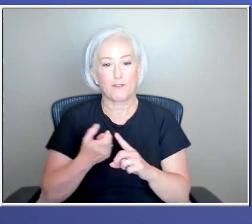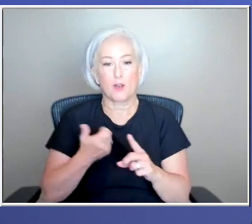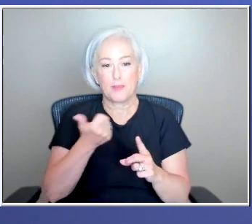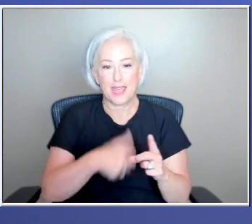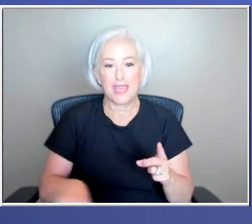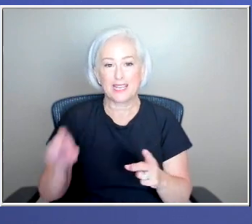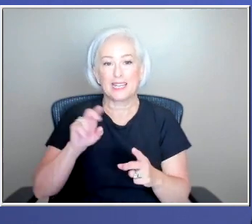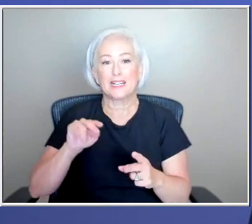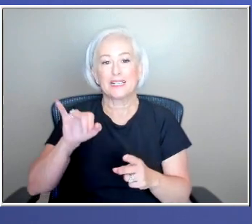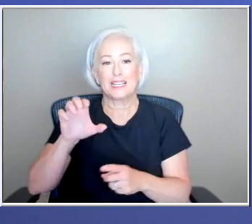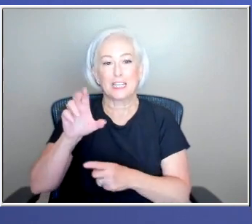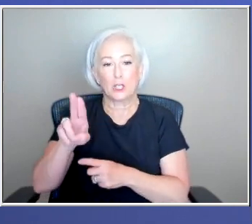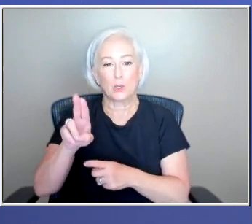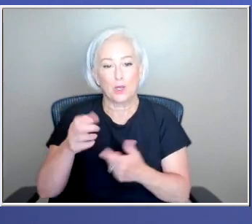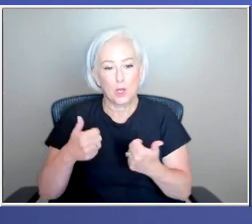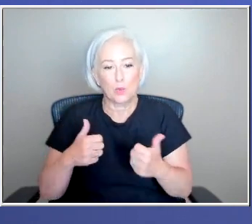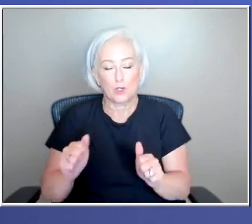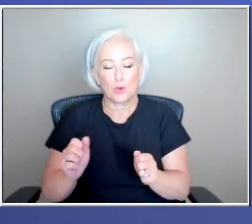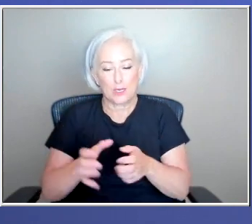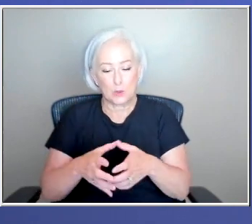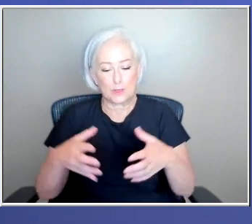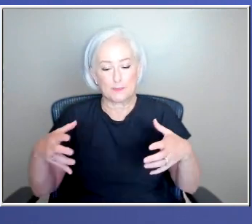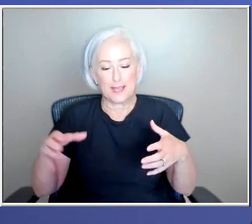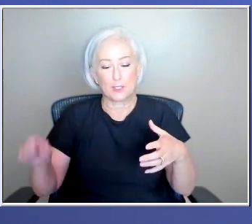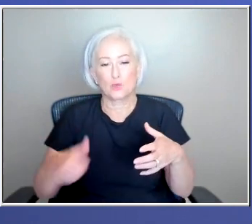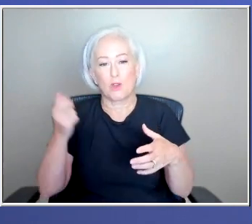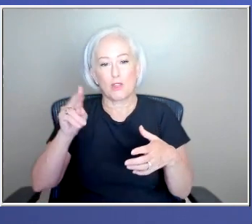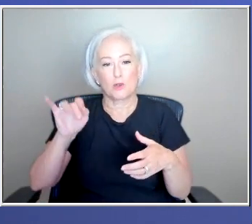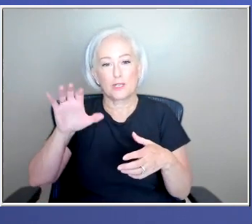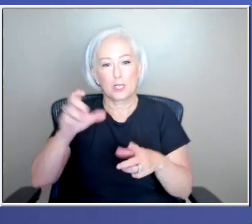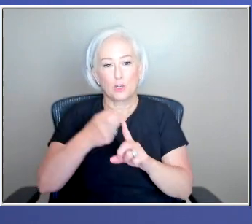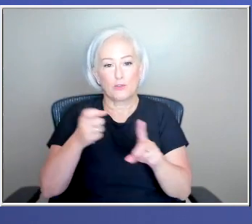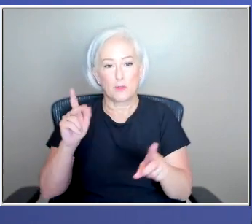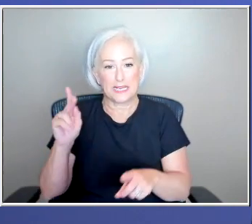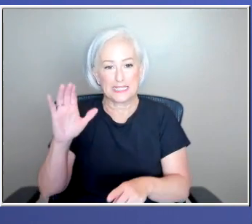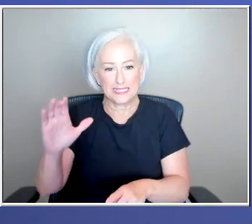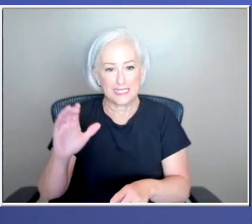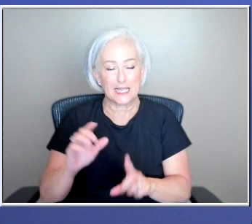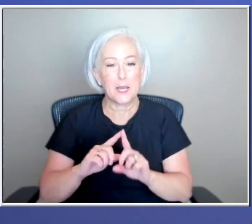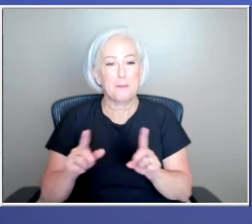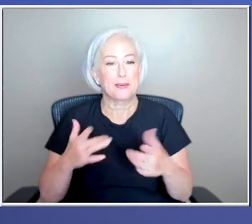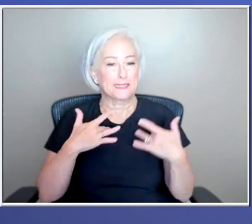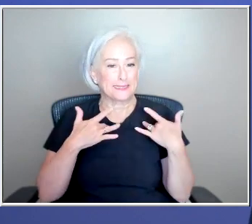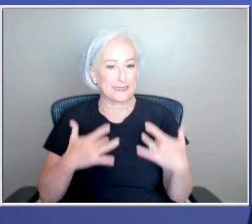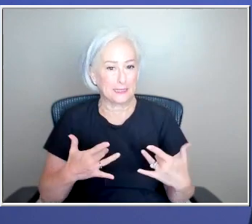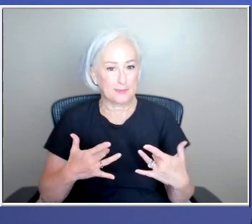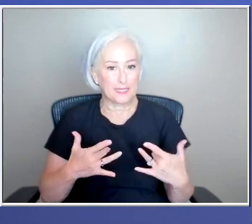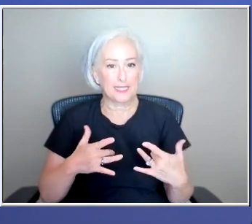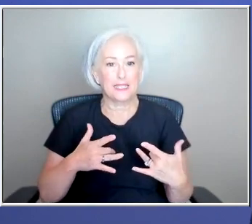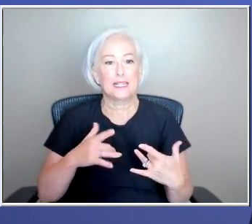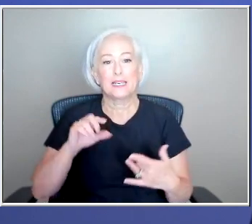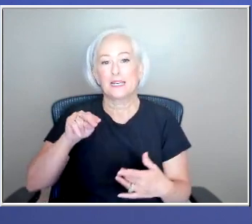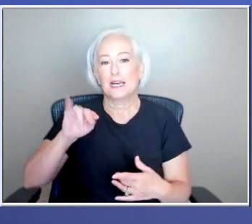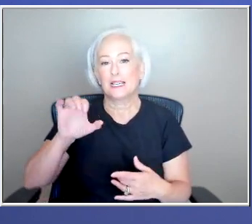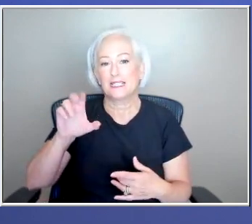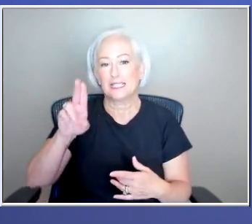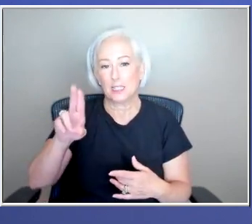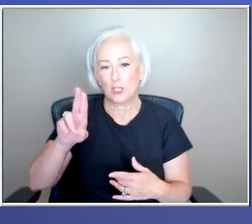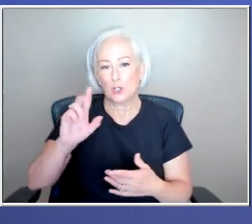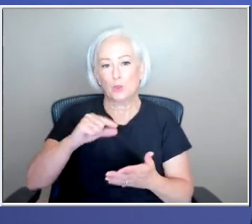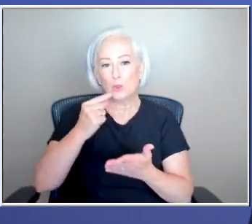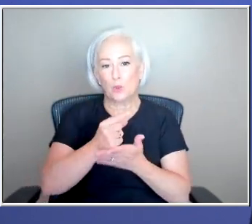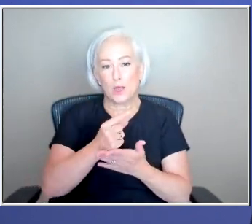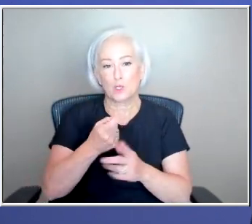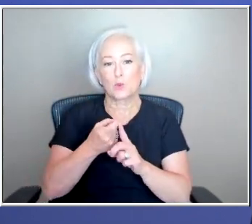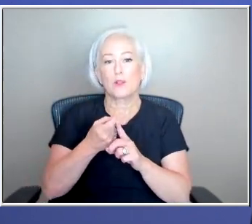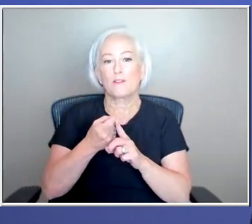to other NICUs like in the city. But usually, yes, a NICU graduate, we do follow some siblings